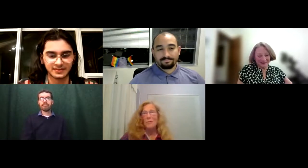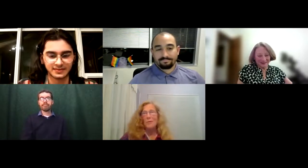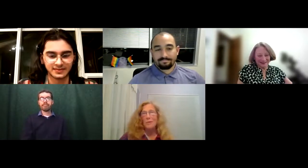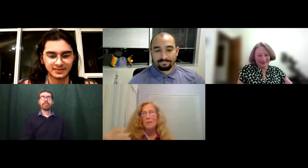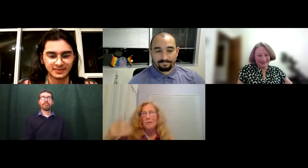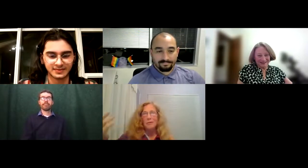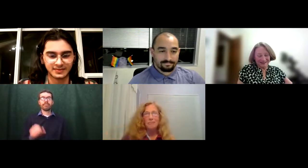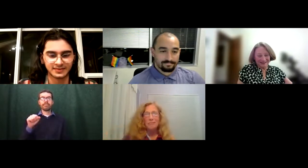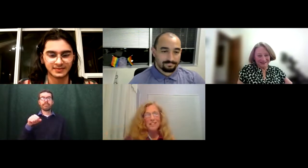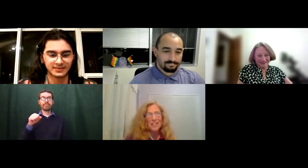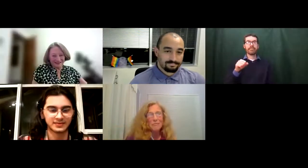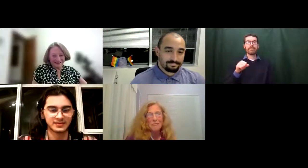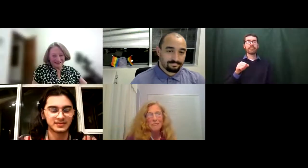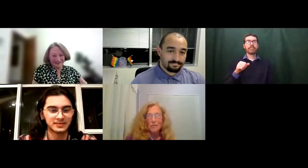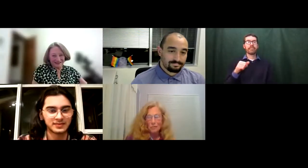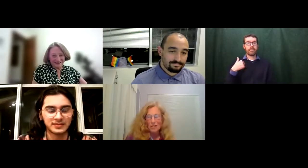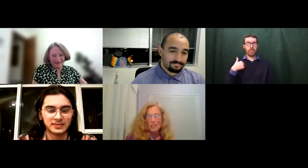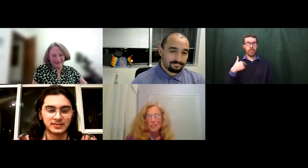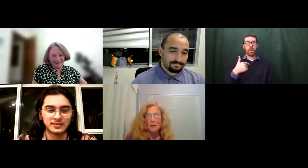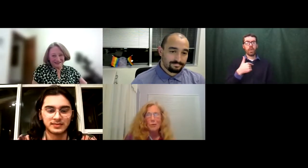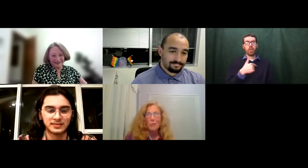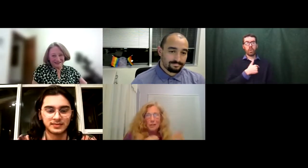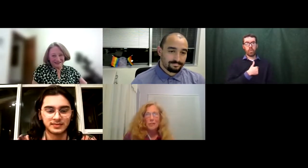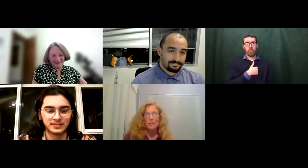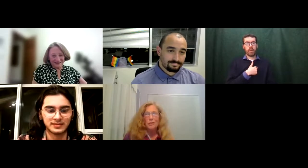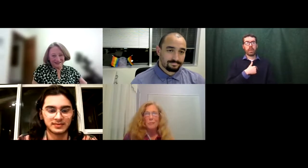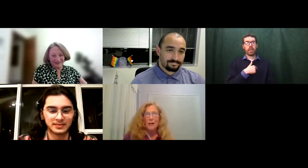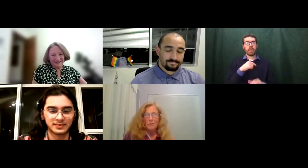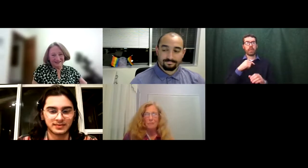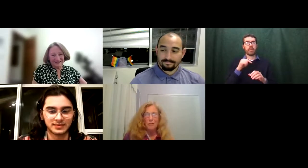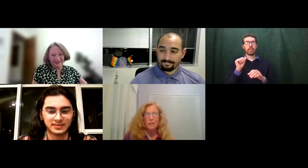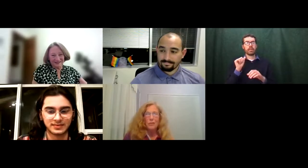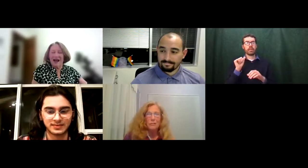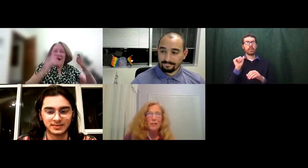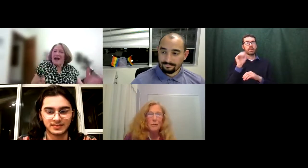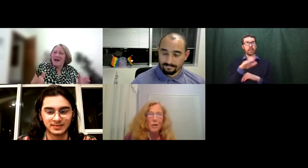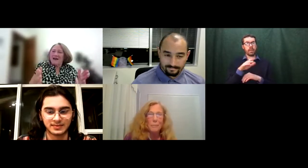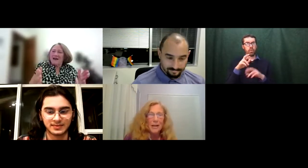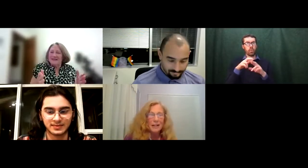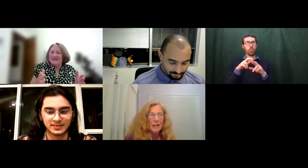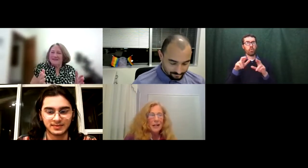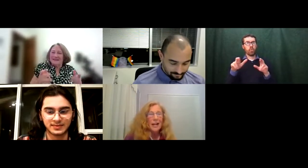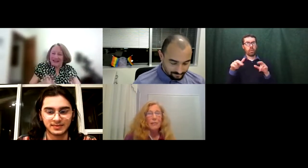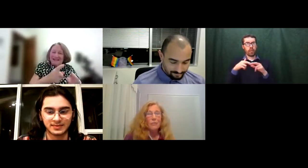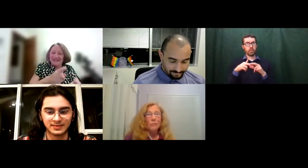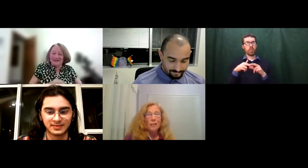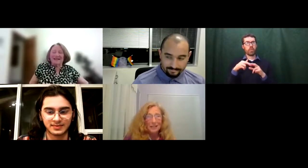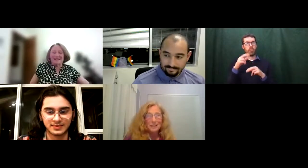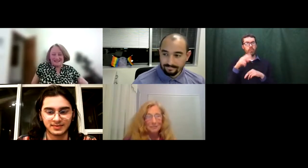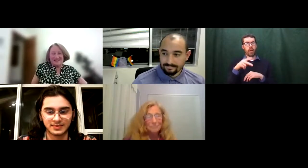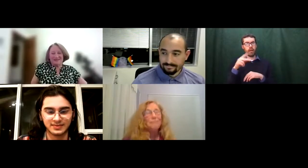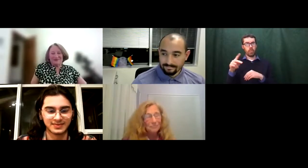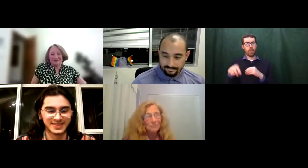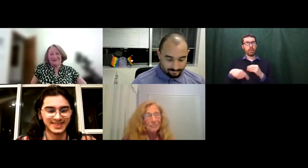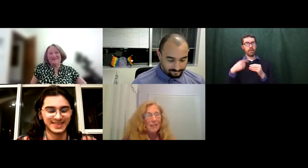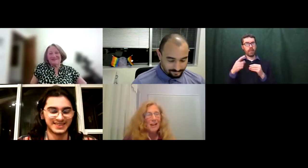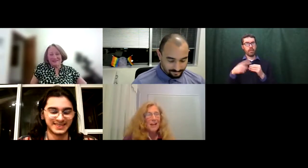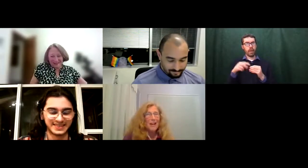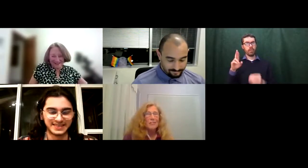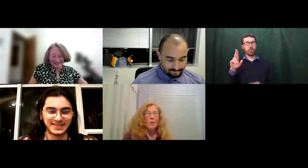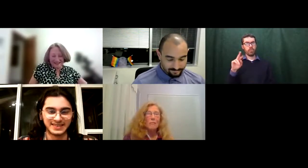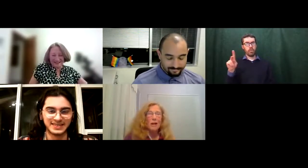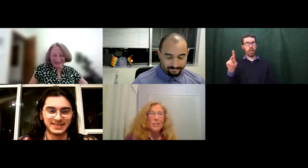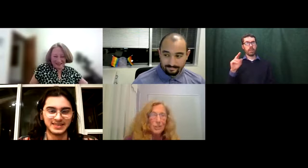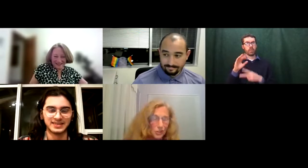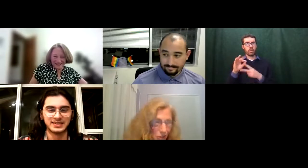Yeah, we did the original PowerPoint to you about the ranked choice voting a while back, and yes.